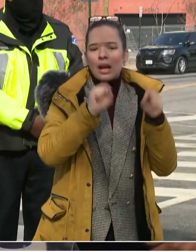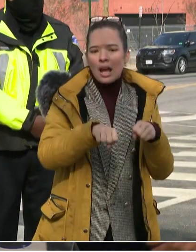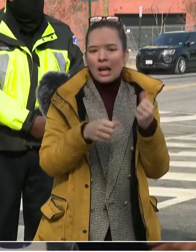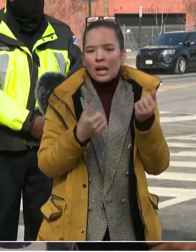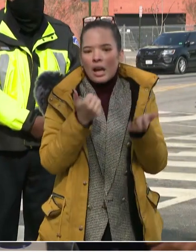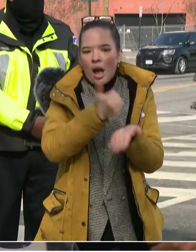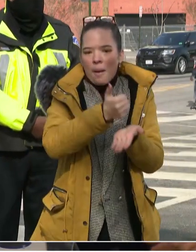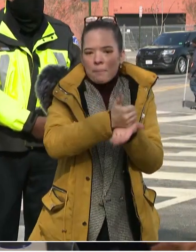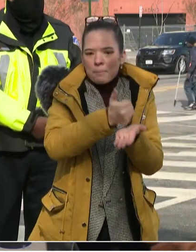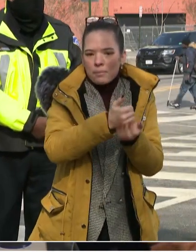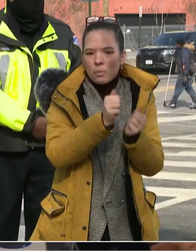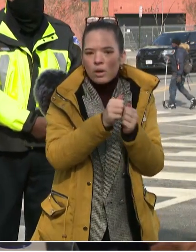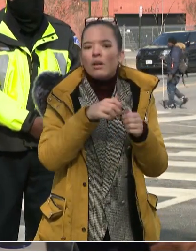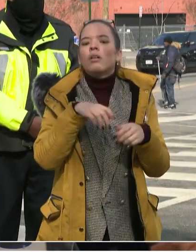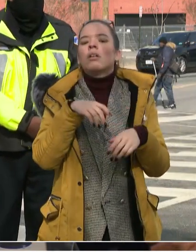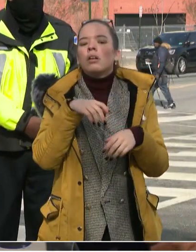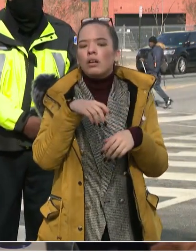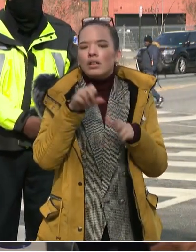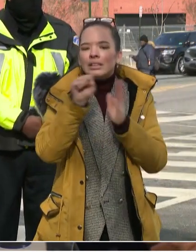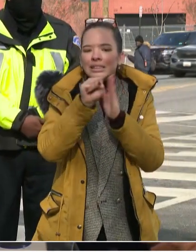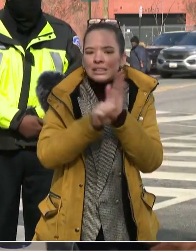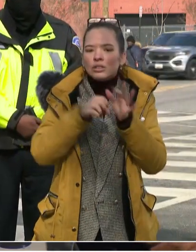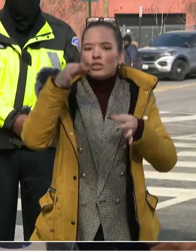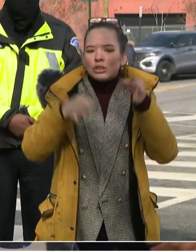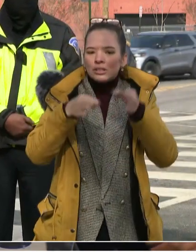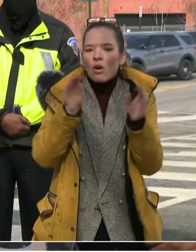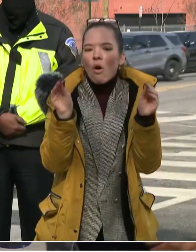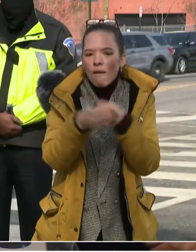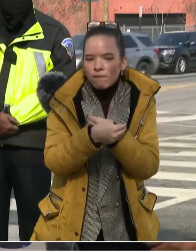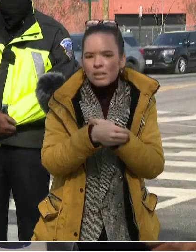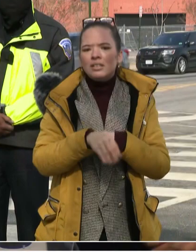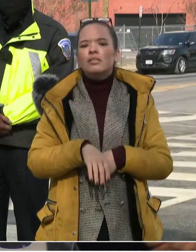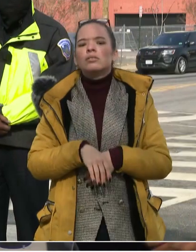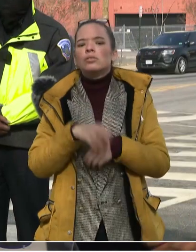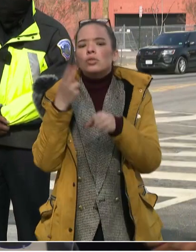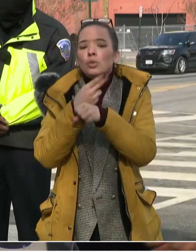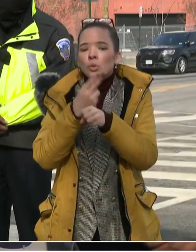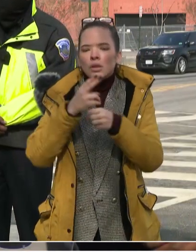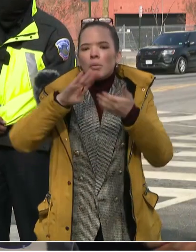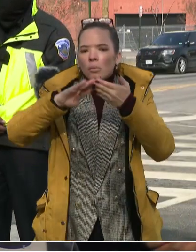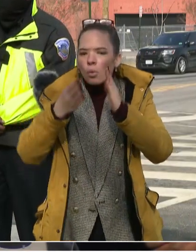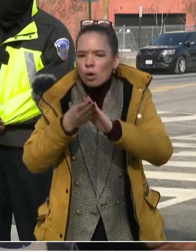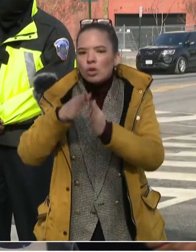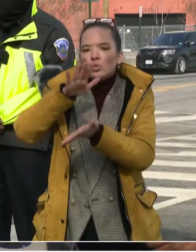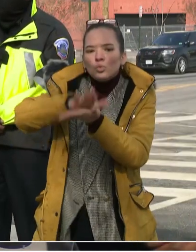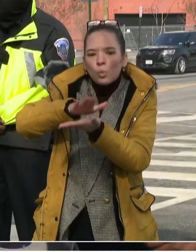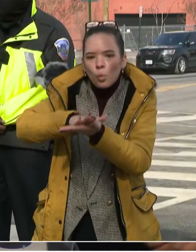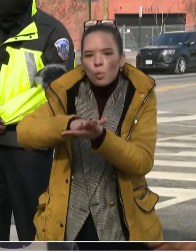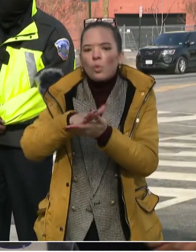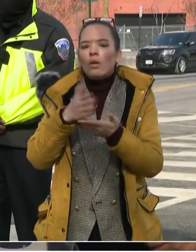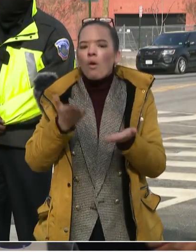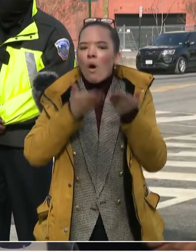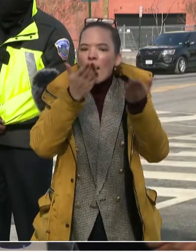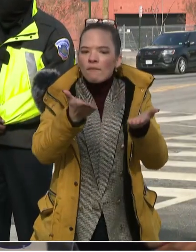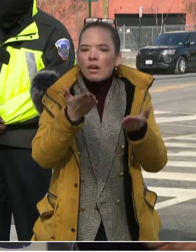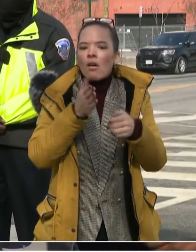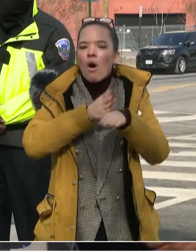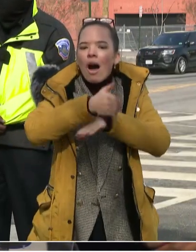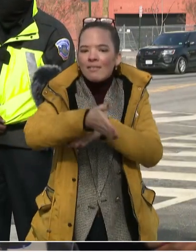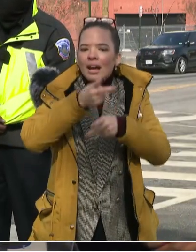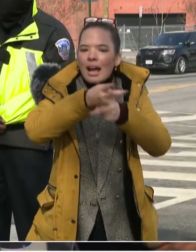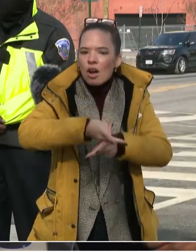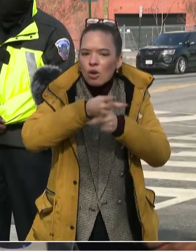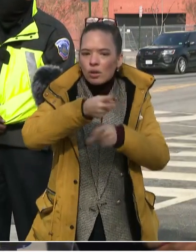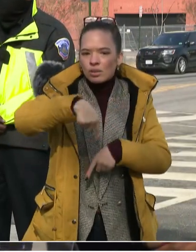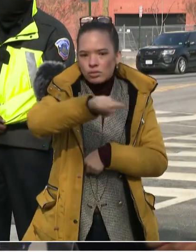with the state's attorney's office. We're using community and school-based wraparound services to offer aftercare for our children,